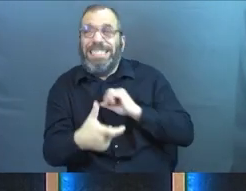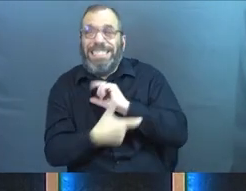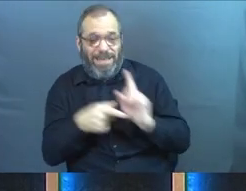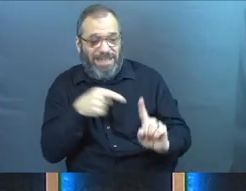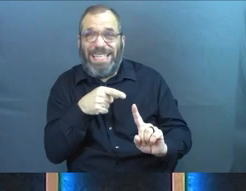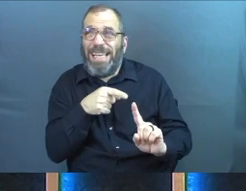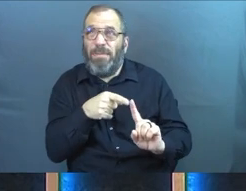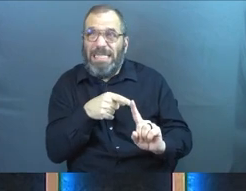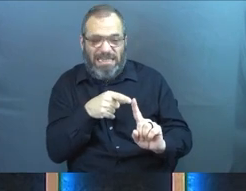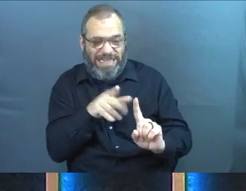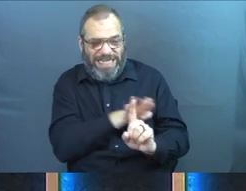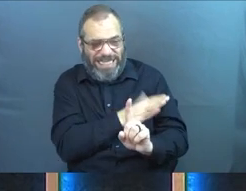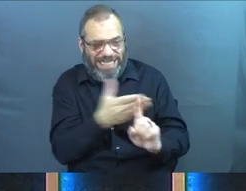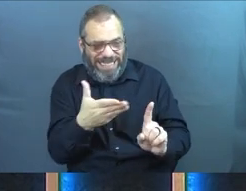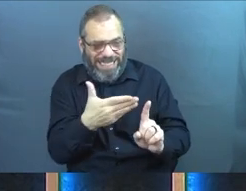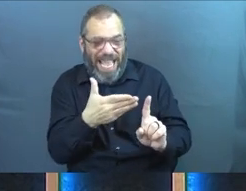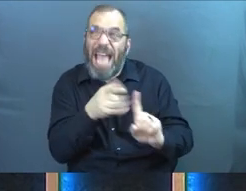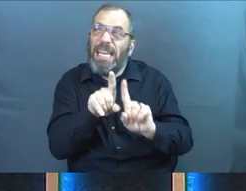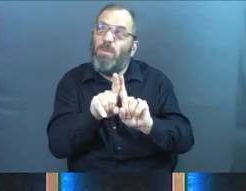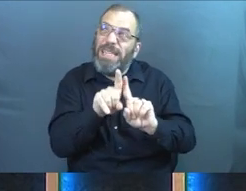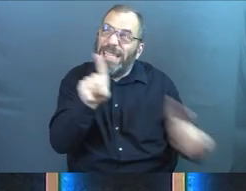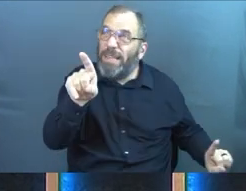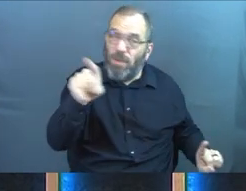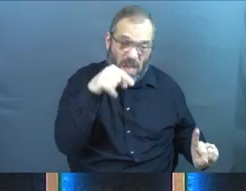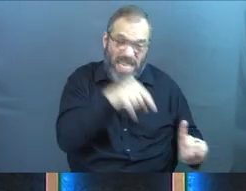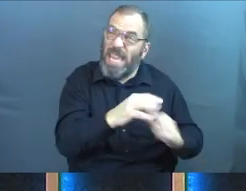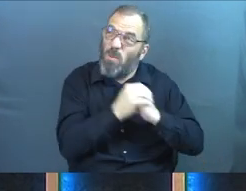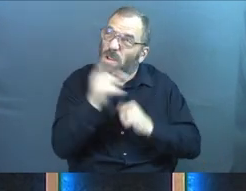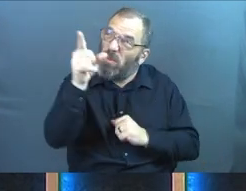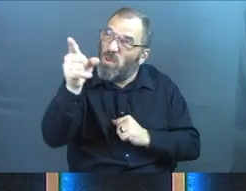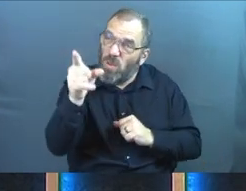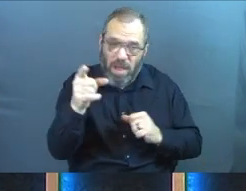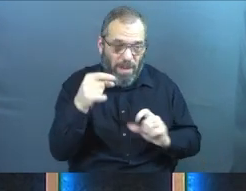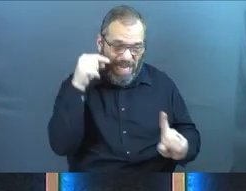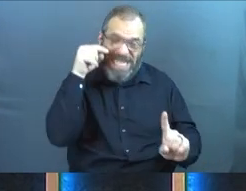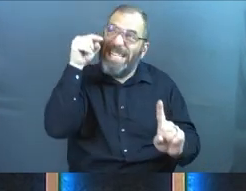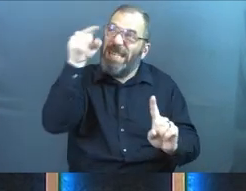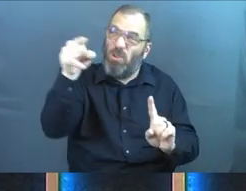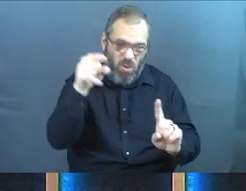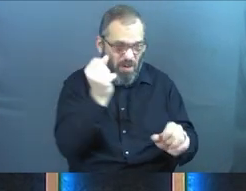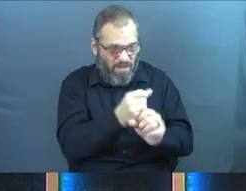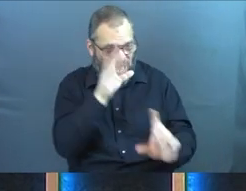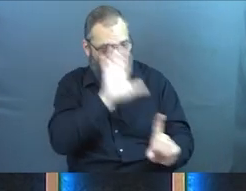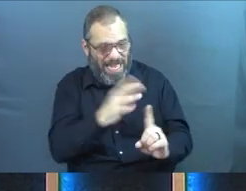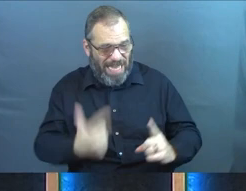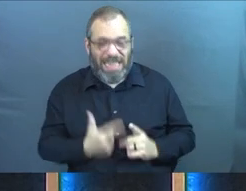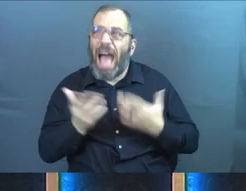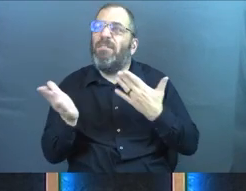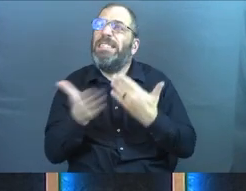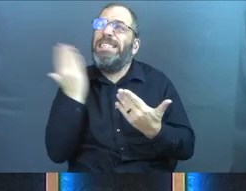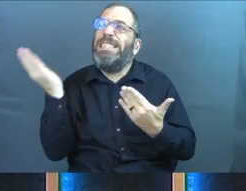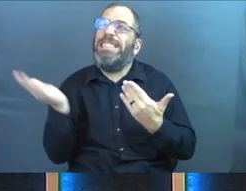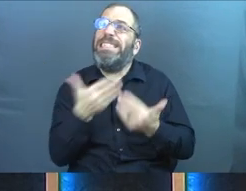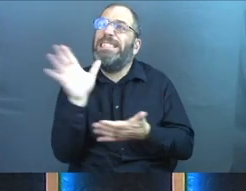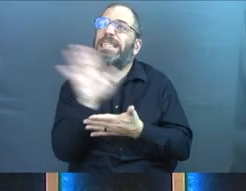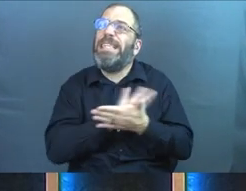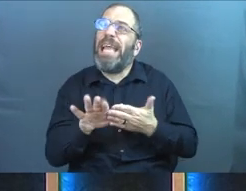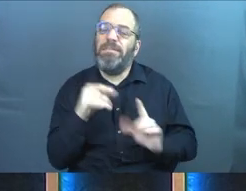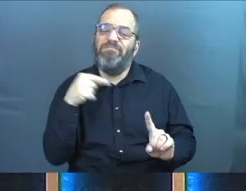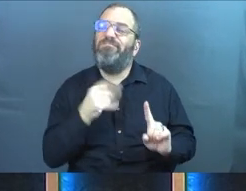him more, I can drive him away from you. And the only reason he's a worshiper of Yahweh is because you've made his life too stinking